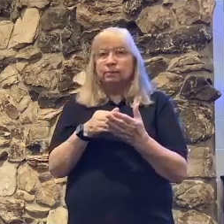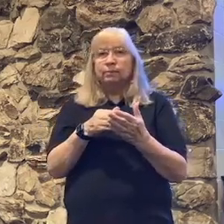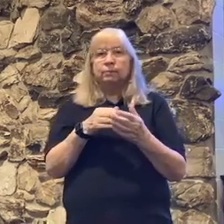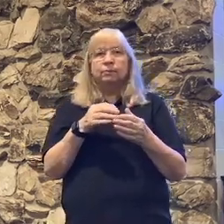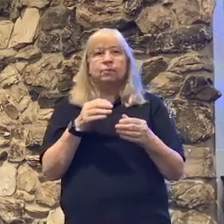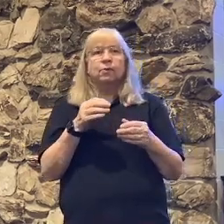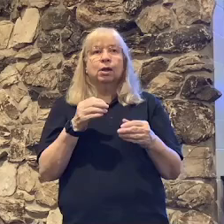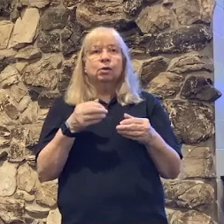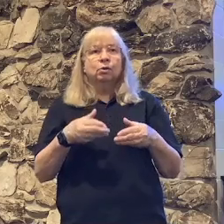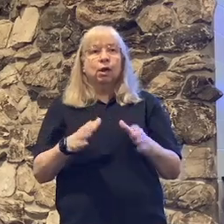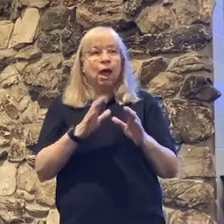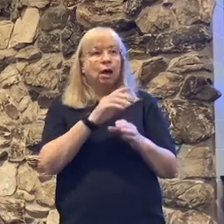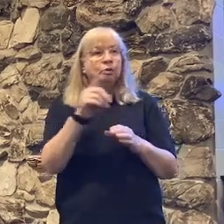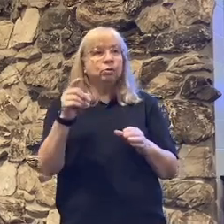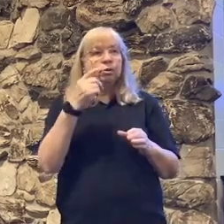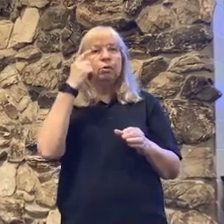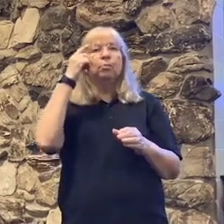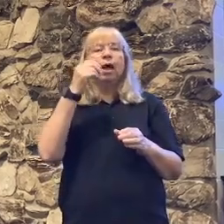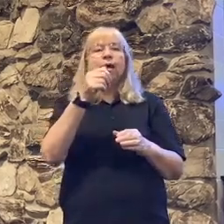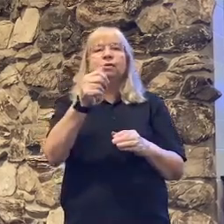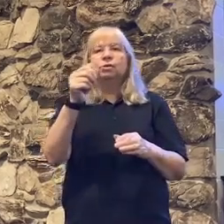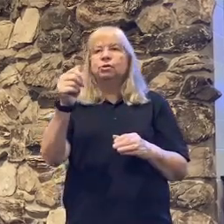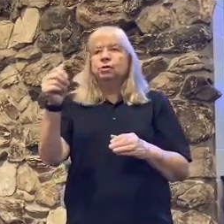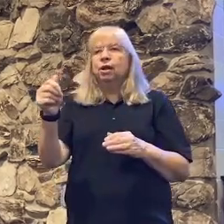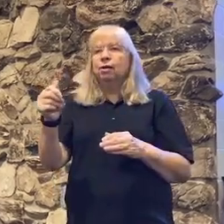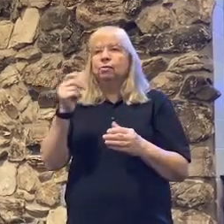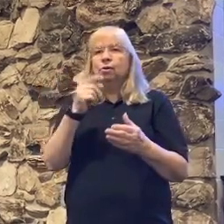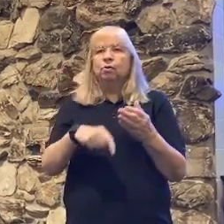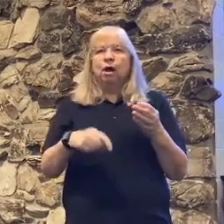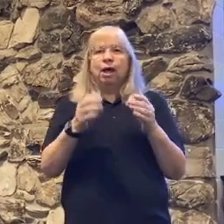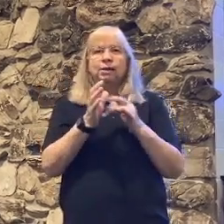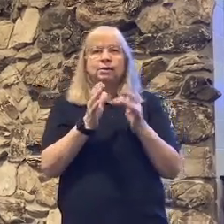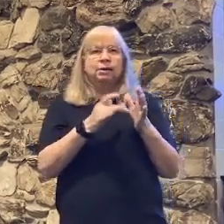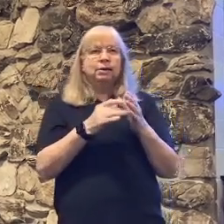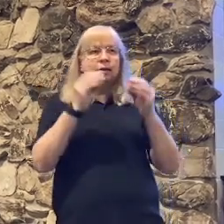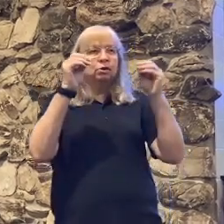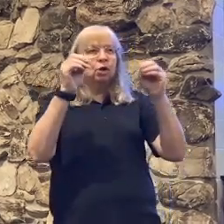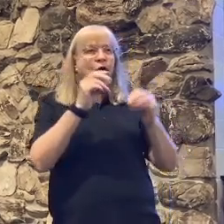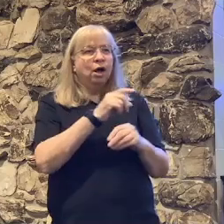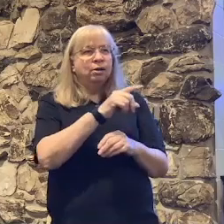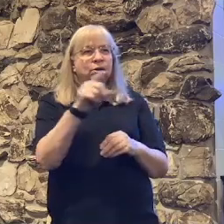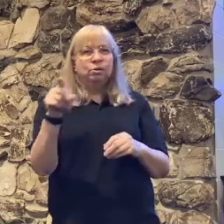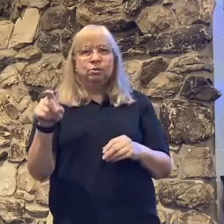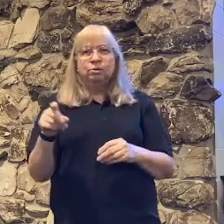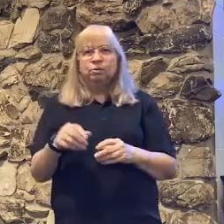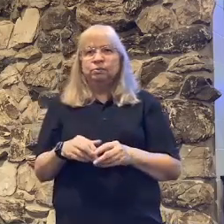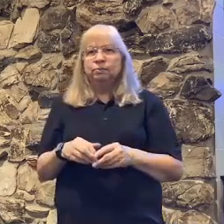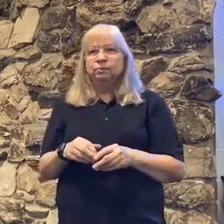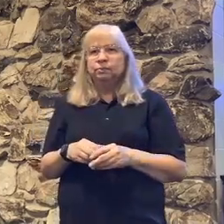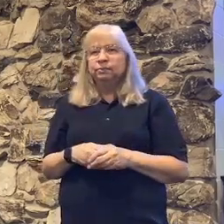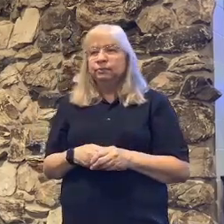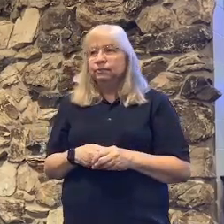to allow you to remind yourself of what Jesus has actually taught you.